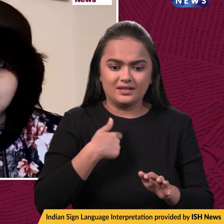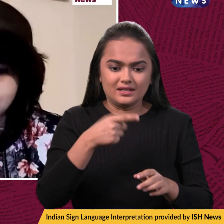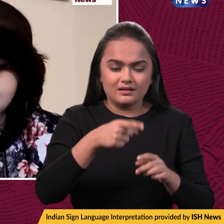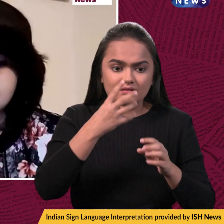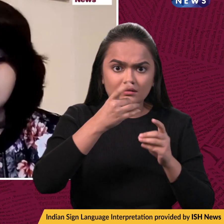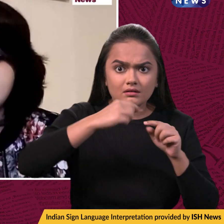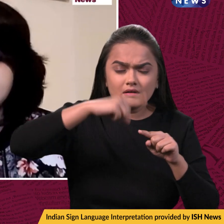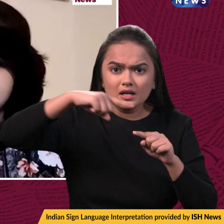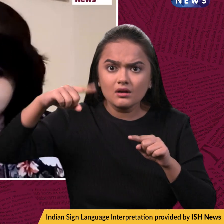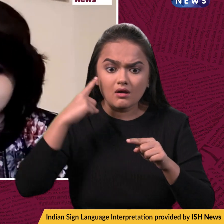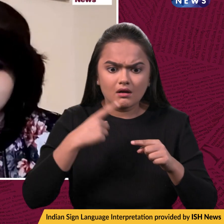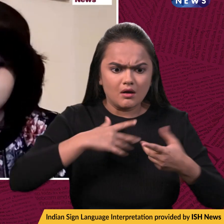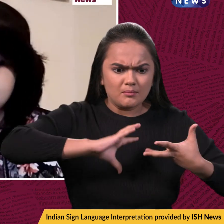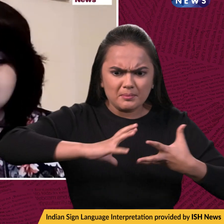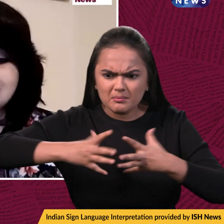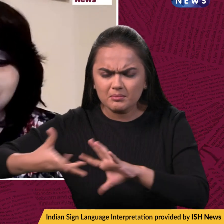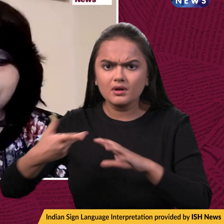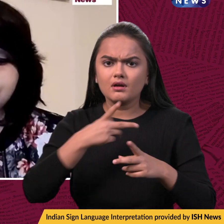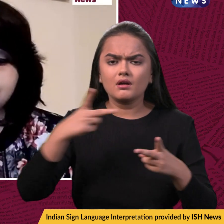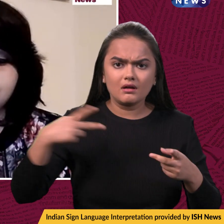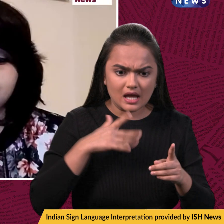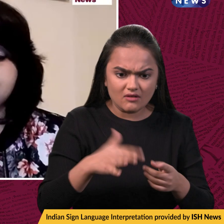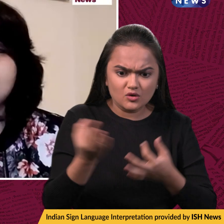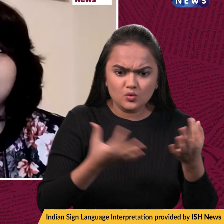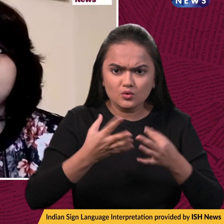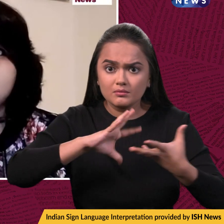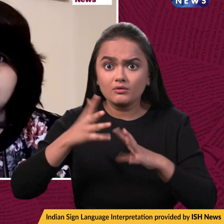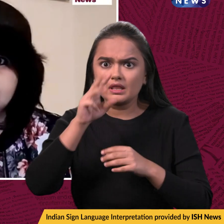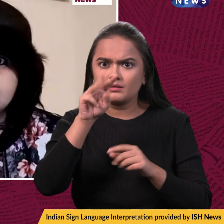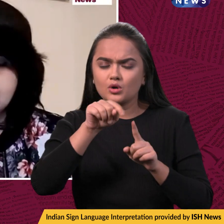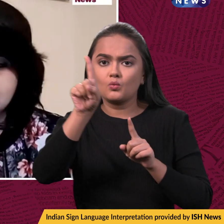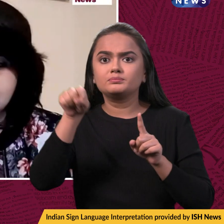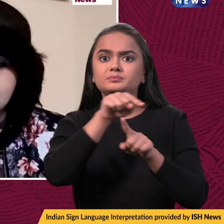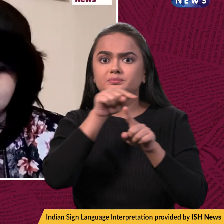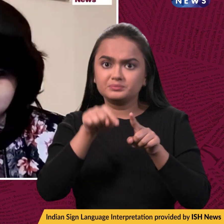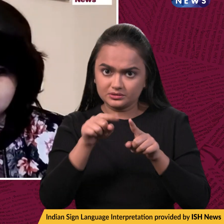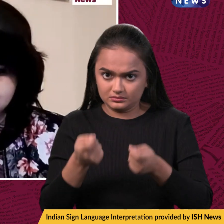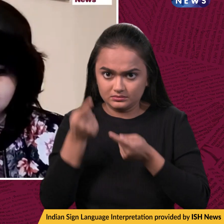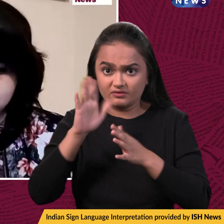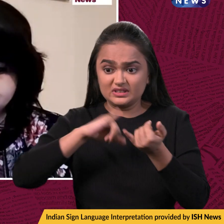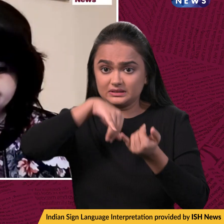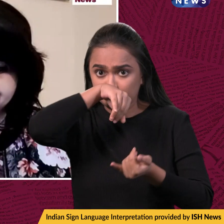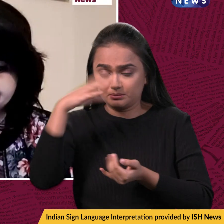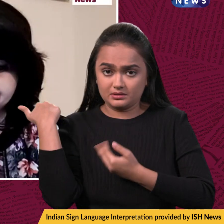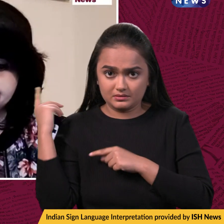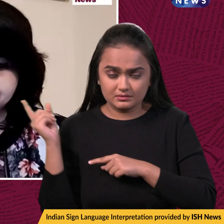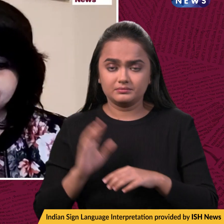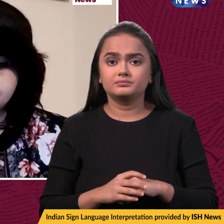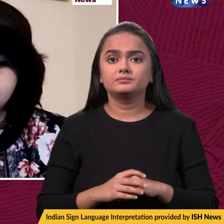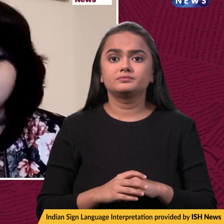of industrial production, witnessed a year-on-year growth of 3.1% in September.